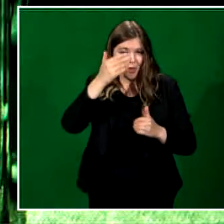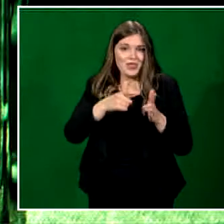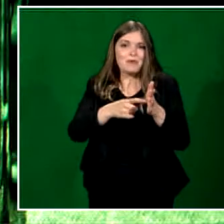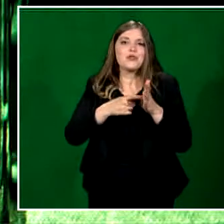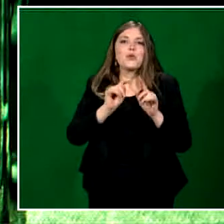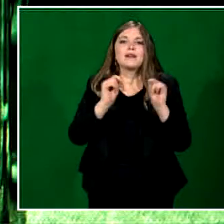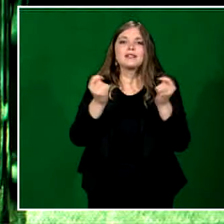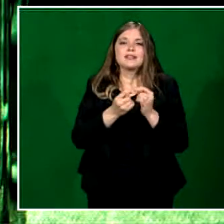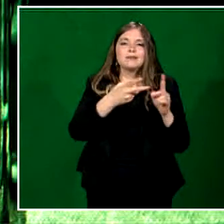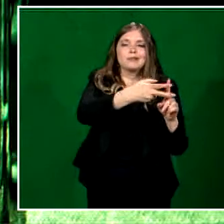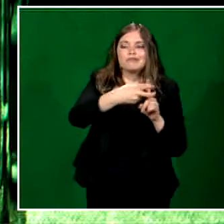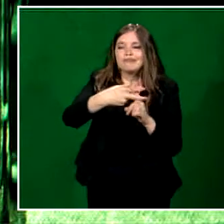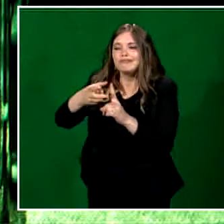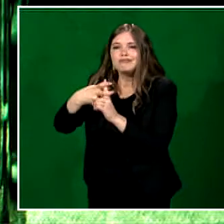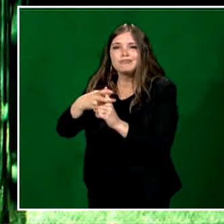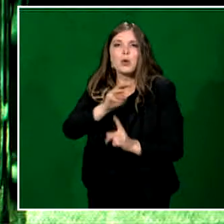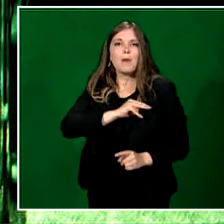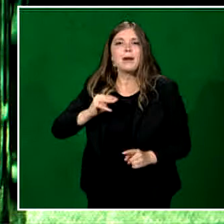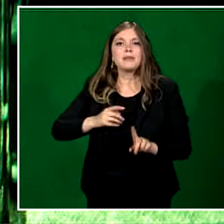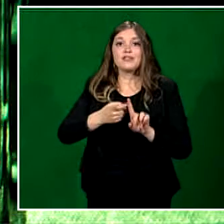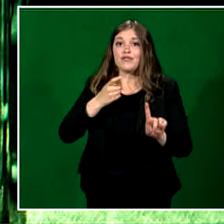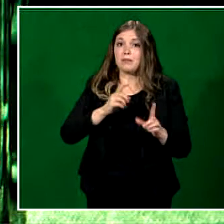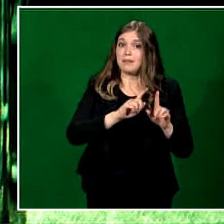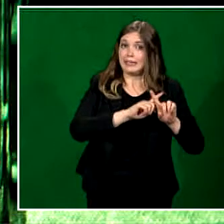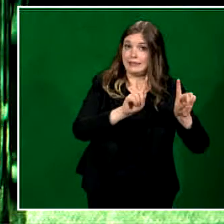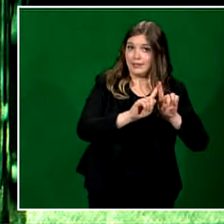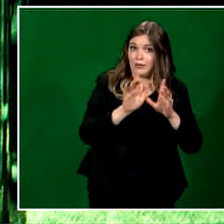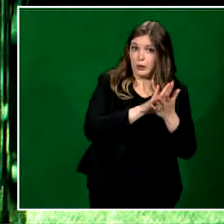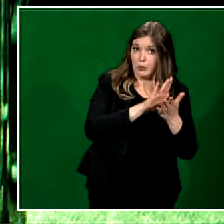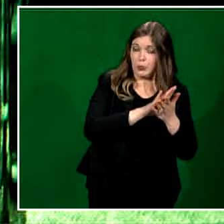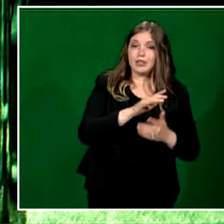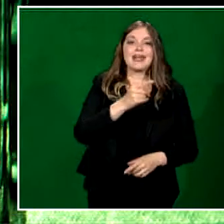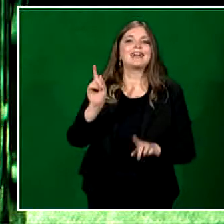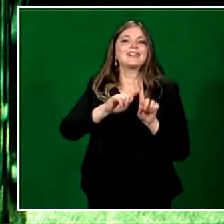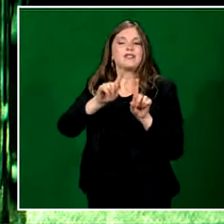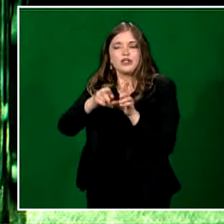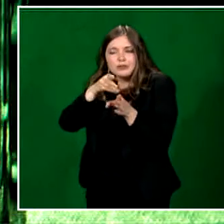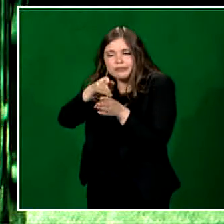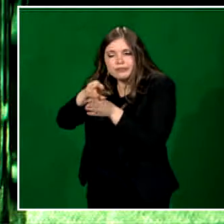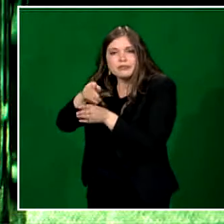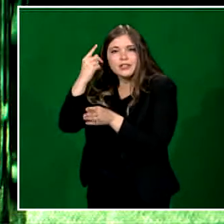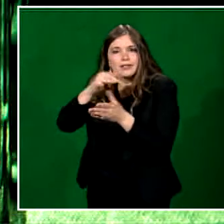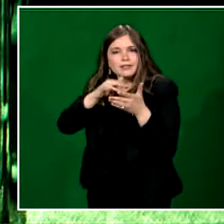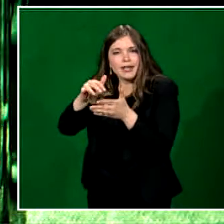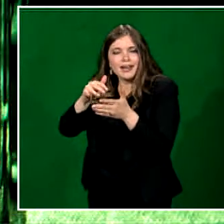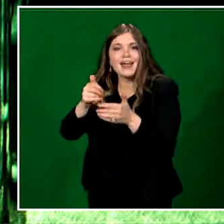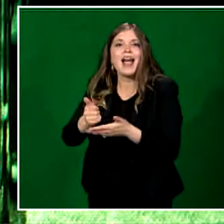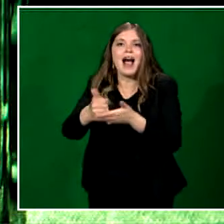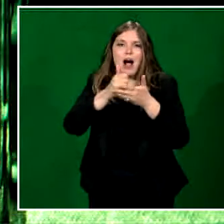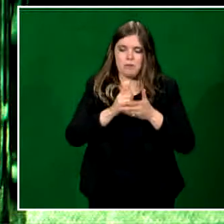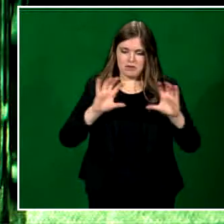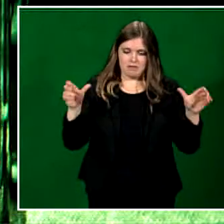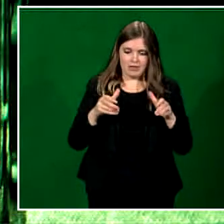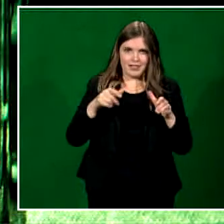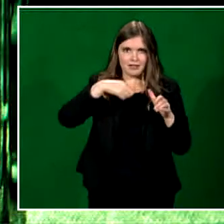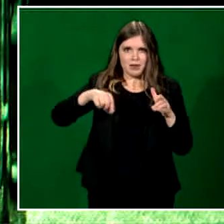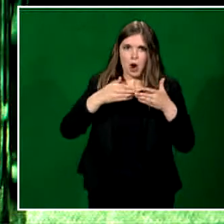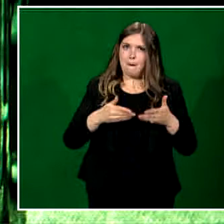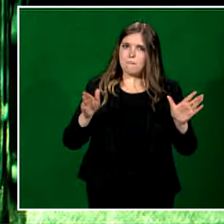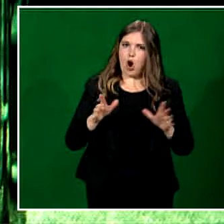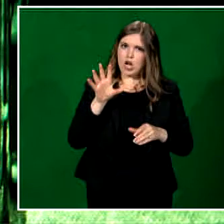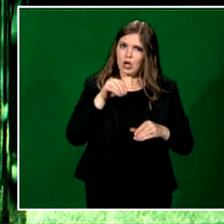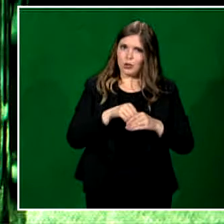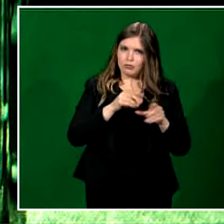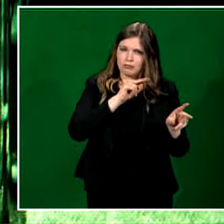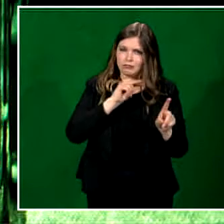to pull members from different schools and from different fields of study, helping them bring a broader and more inclusive perspective to